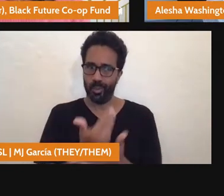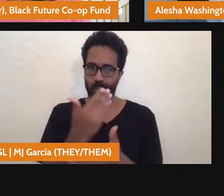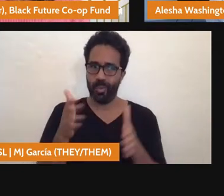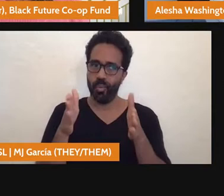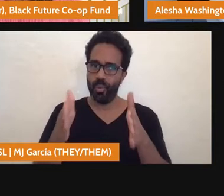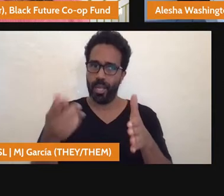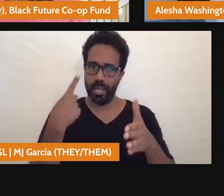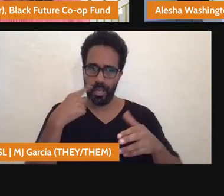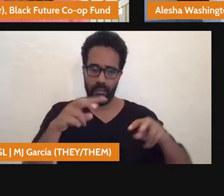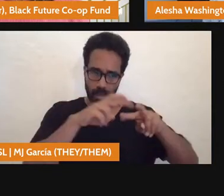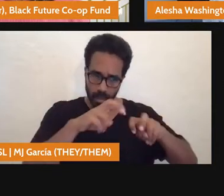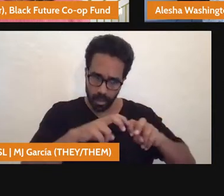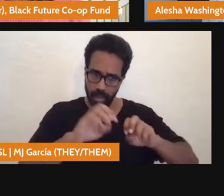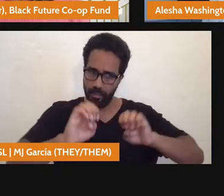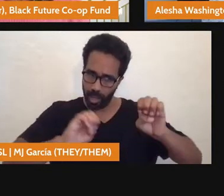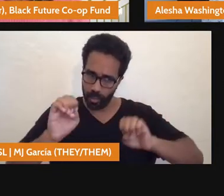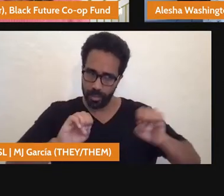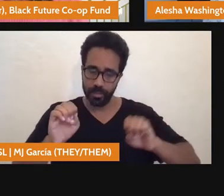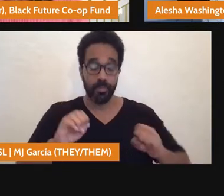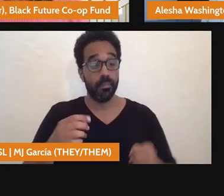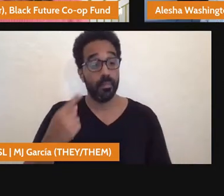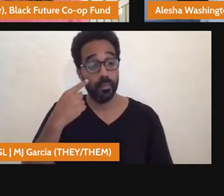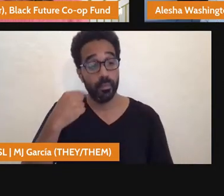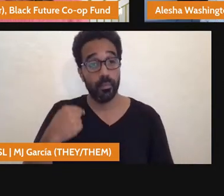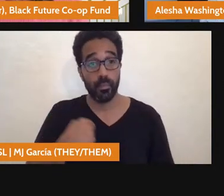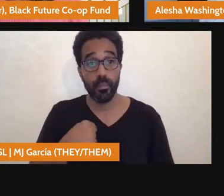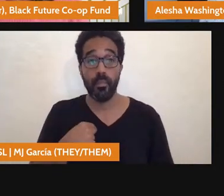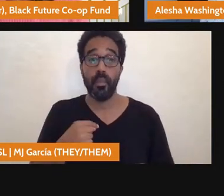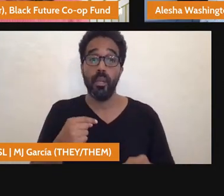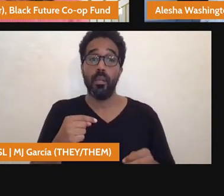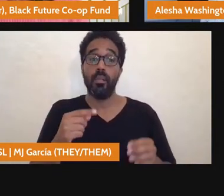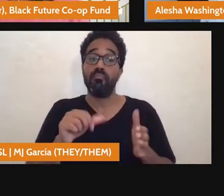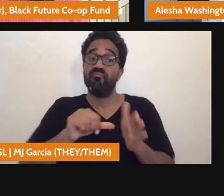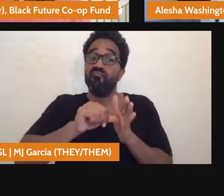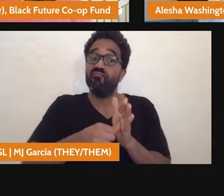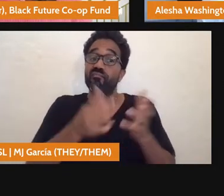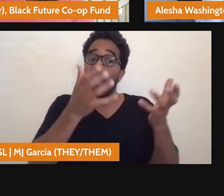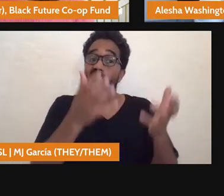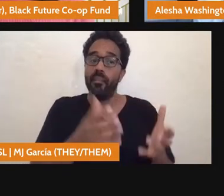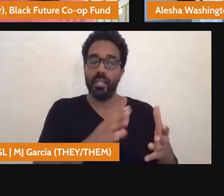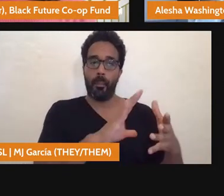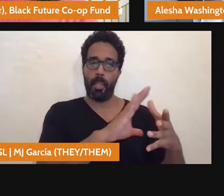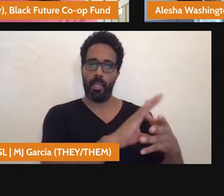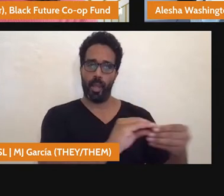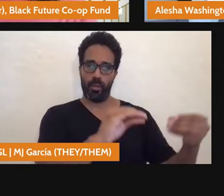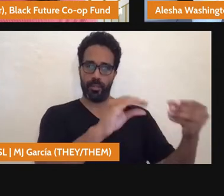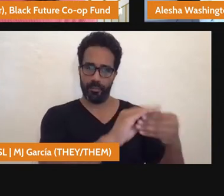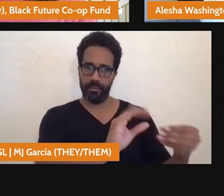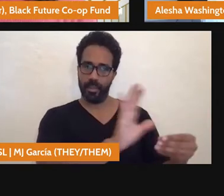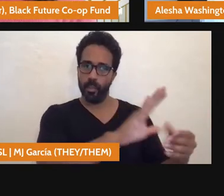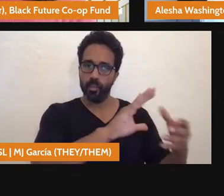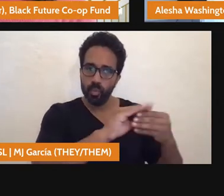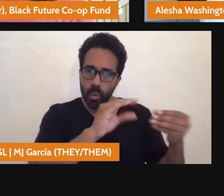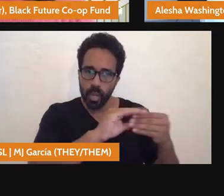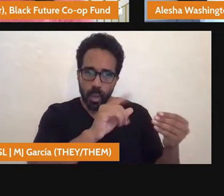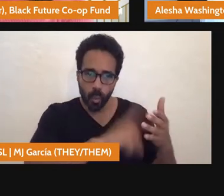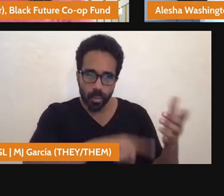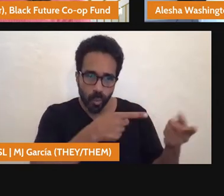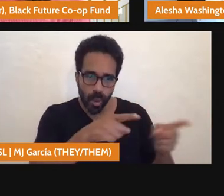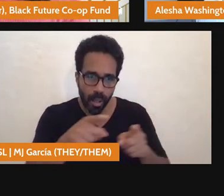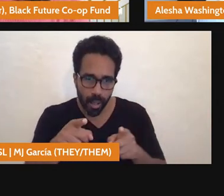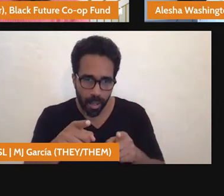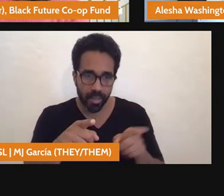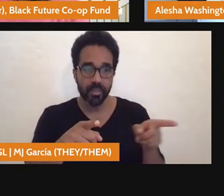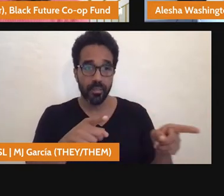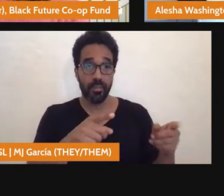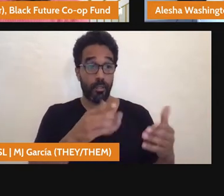But for me, I think, again, it probably centers more in kind of the narrative and the journey of the organization. It's the base thing that I look for.